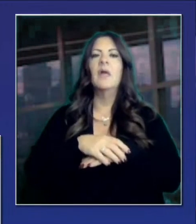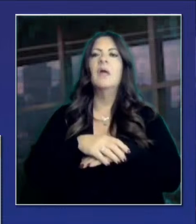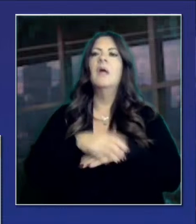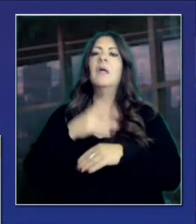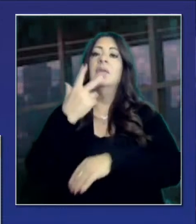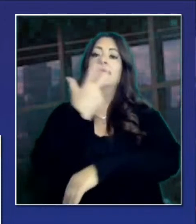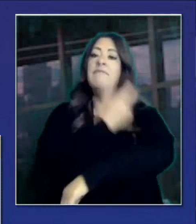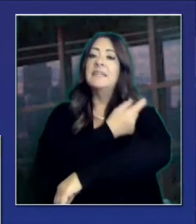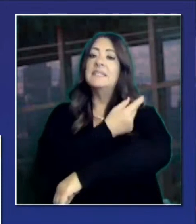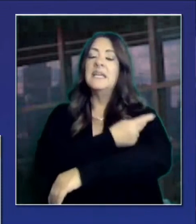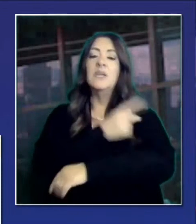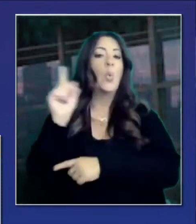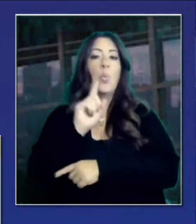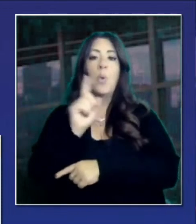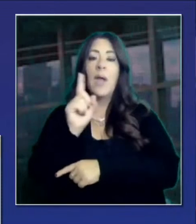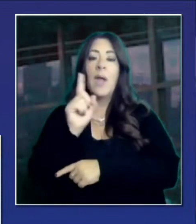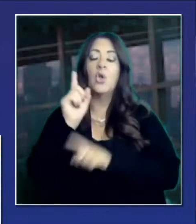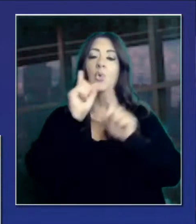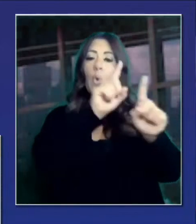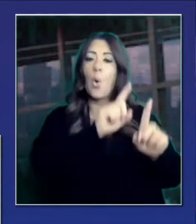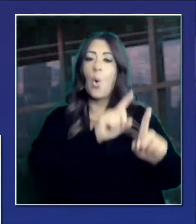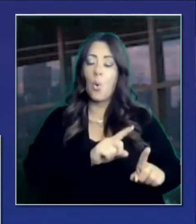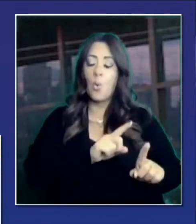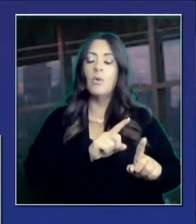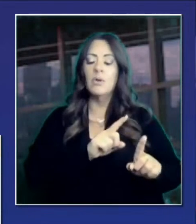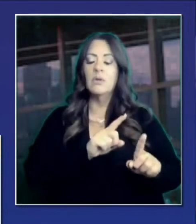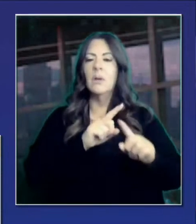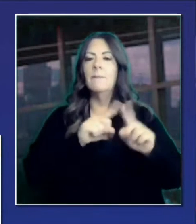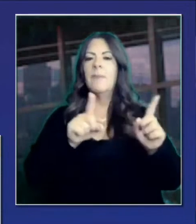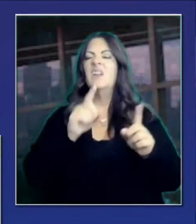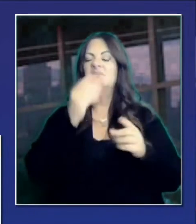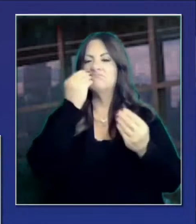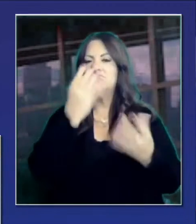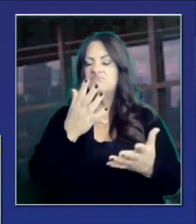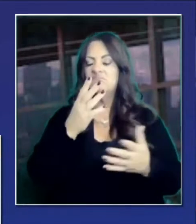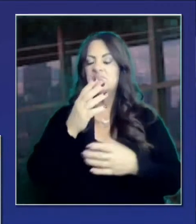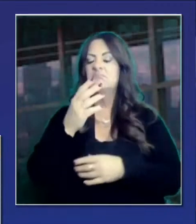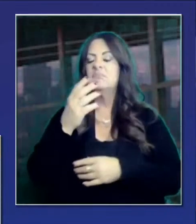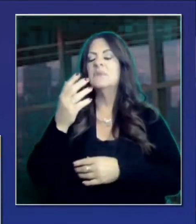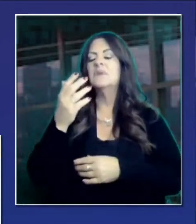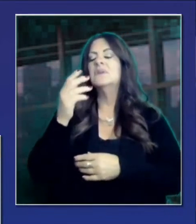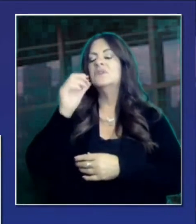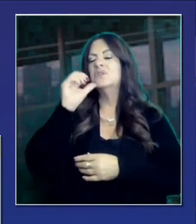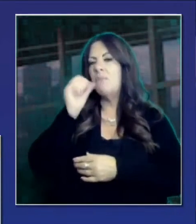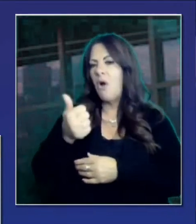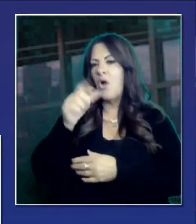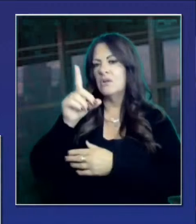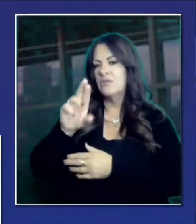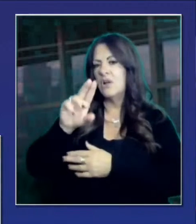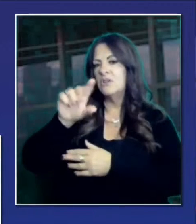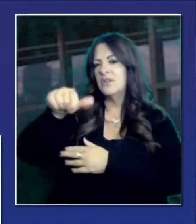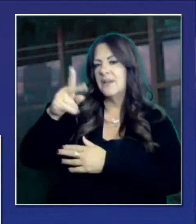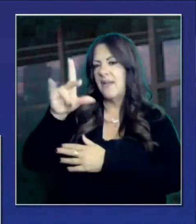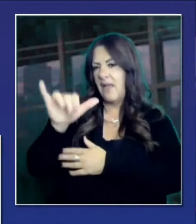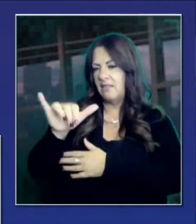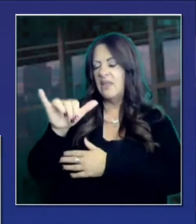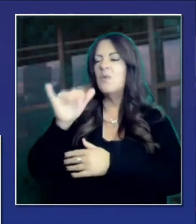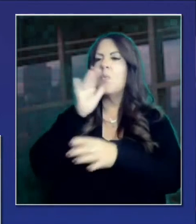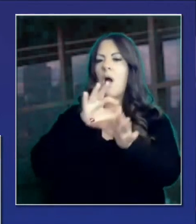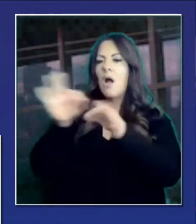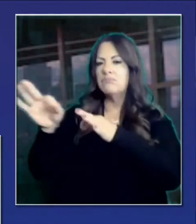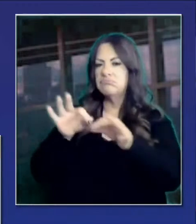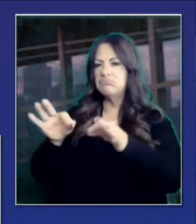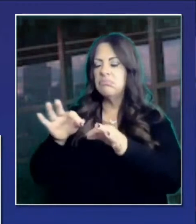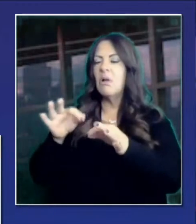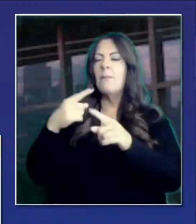vaccines. Tomorrow, as I noted, and Dr. Galley's here today, but tomorrow he will be laying out with Yolanda Richardson, some